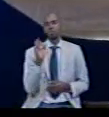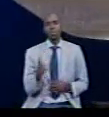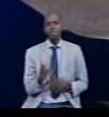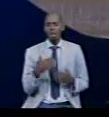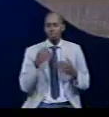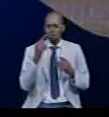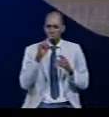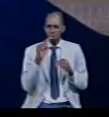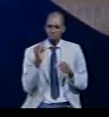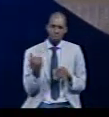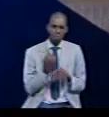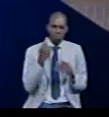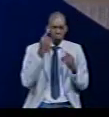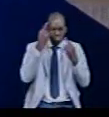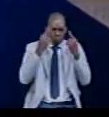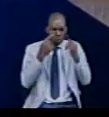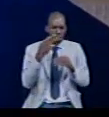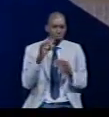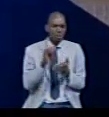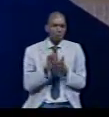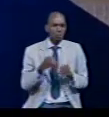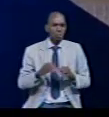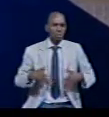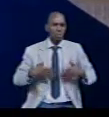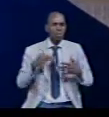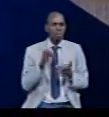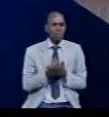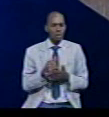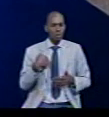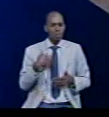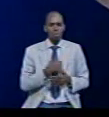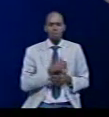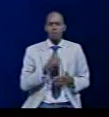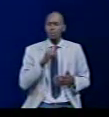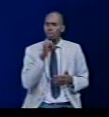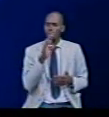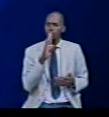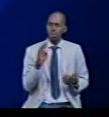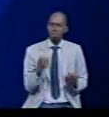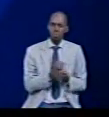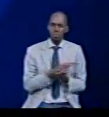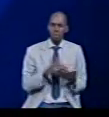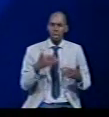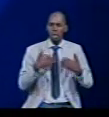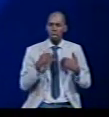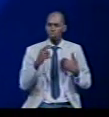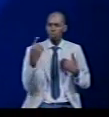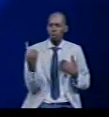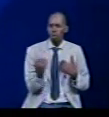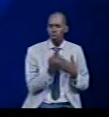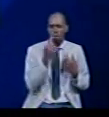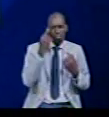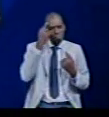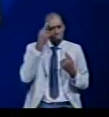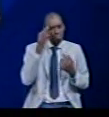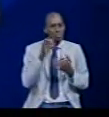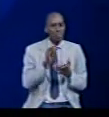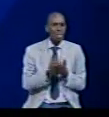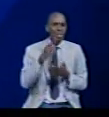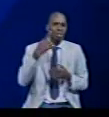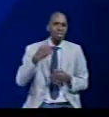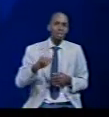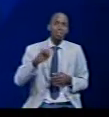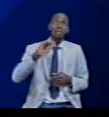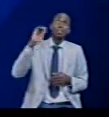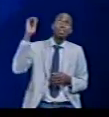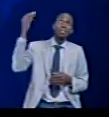ever thought about that in your life, that we perish not? Have you ever thought the day of grace might be